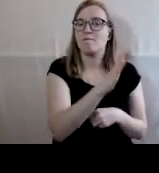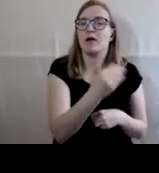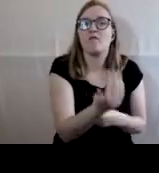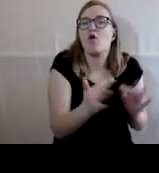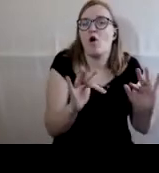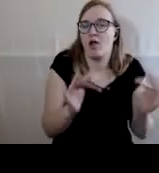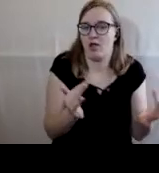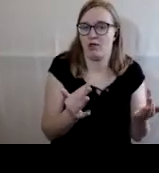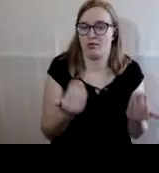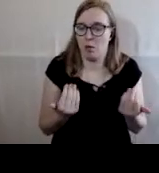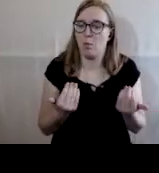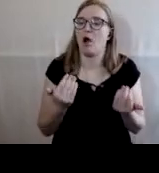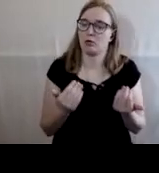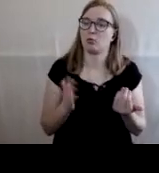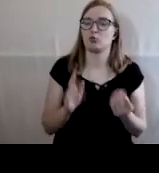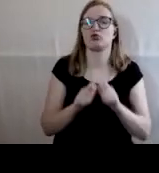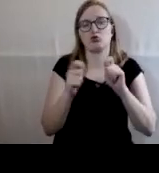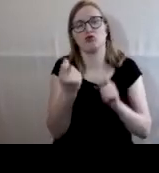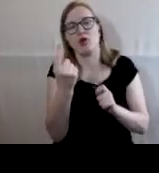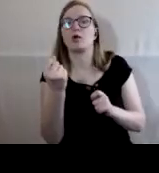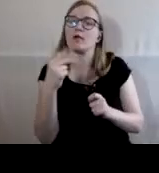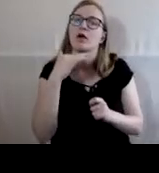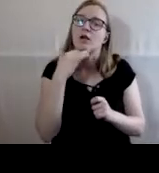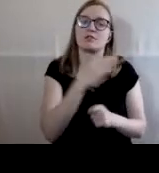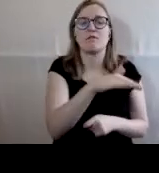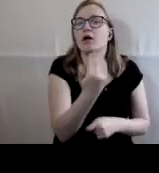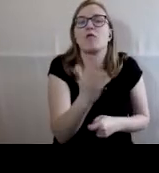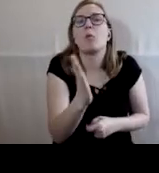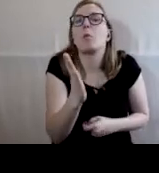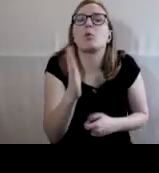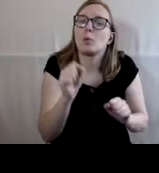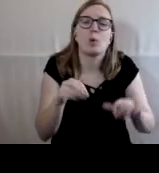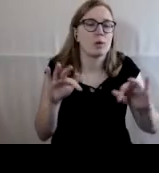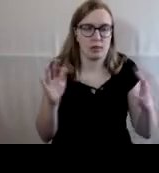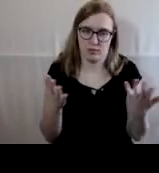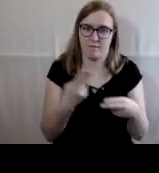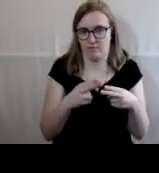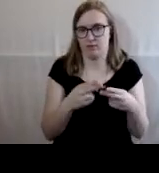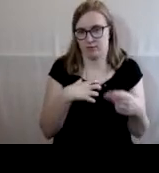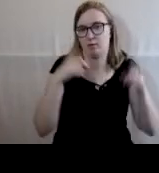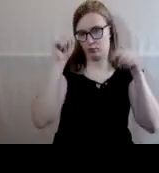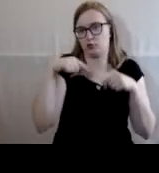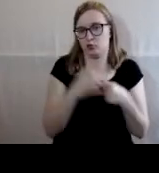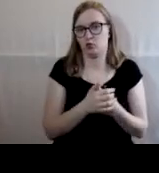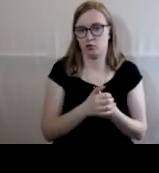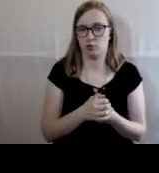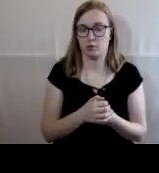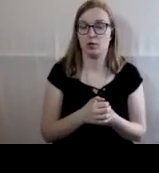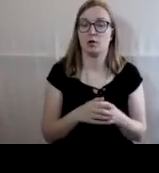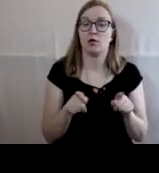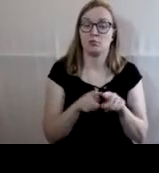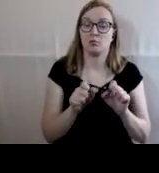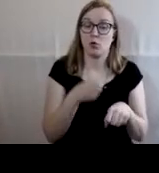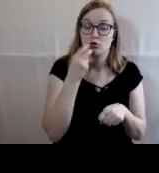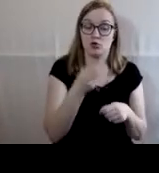the courses. You could look at the results in the past. If it looks like you've had